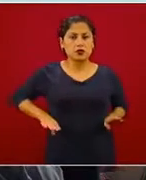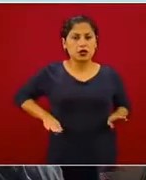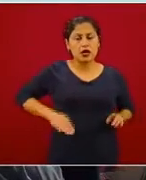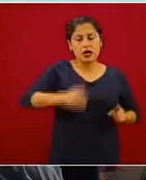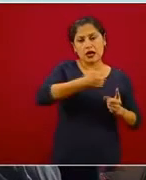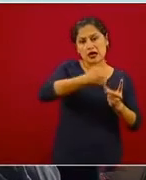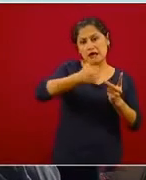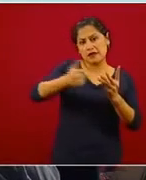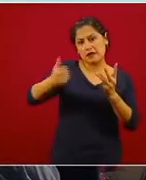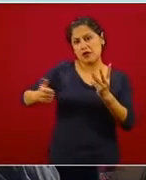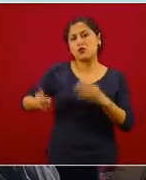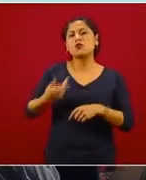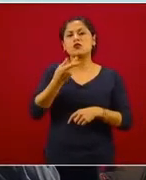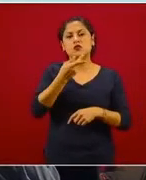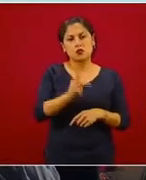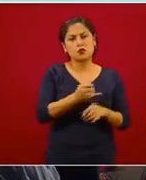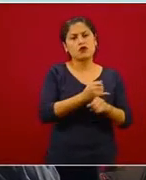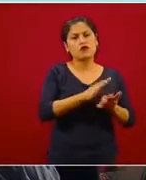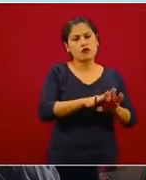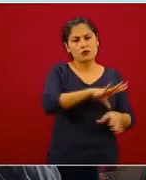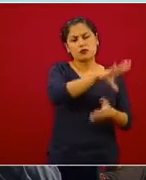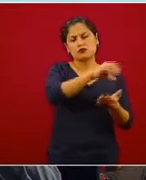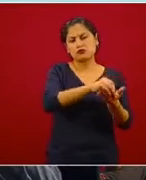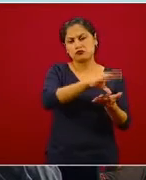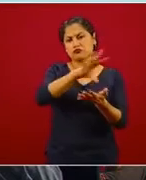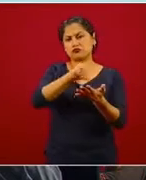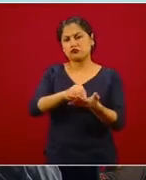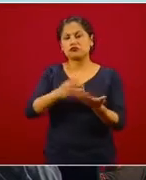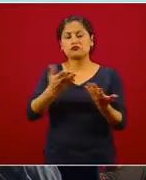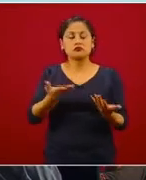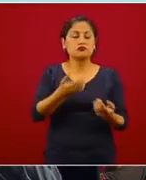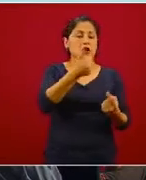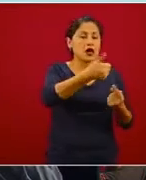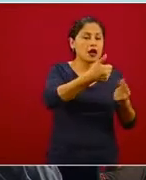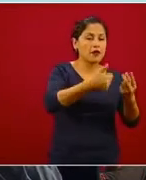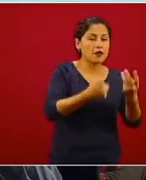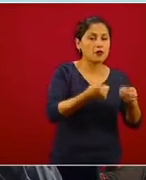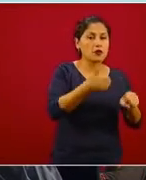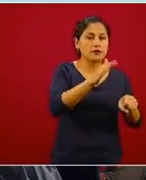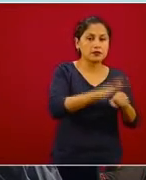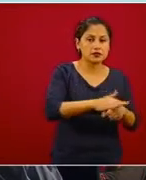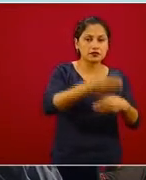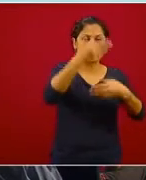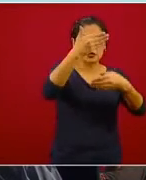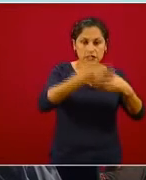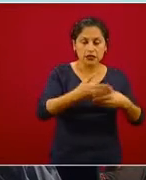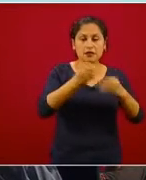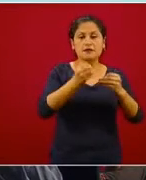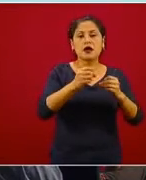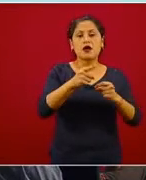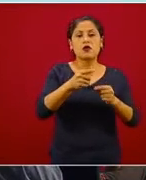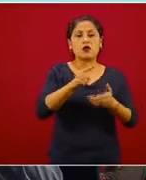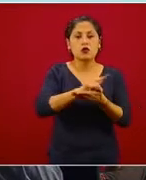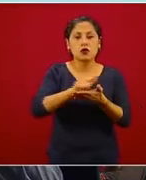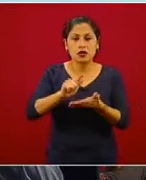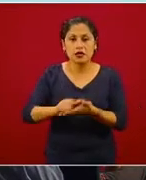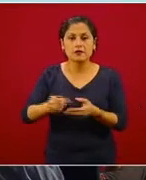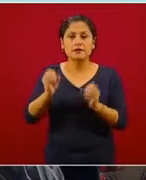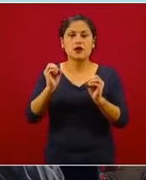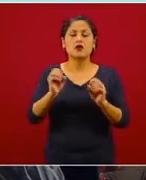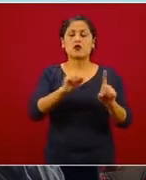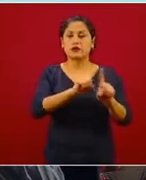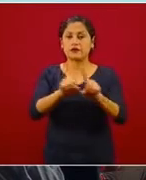these resources. They all have about the same format, and what we do is just adapt these engineering measures